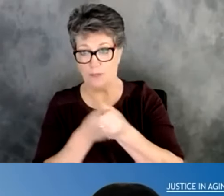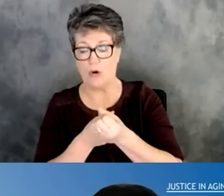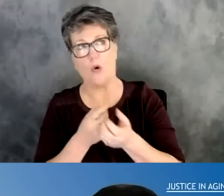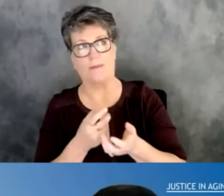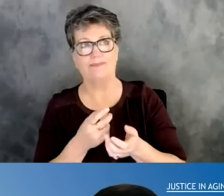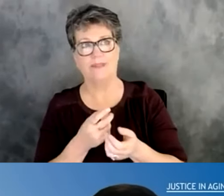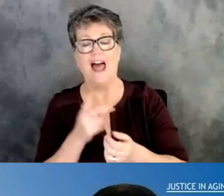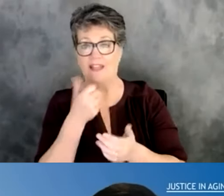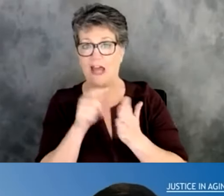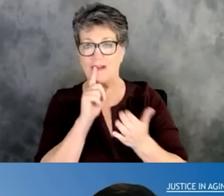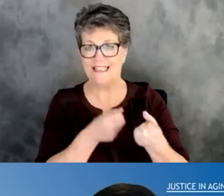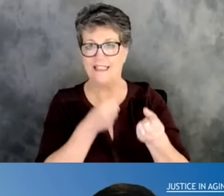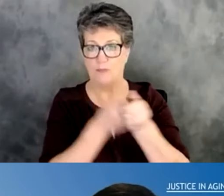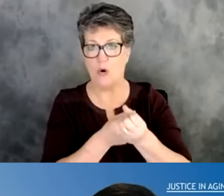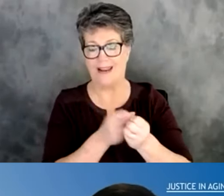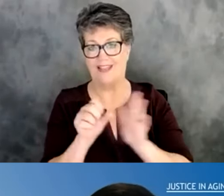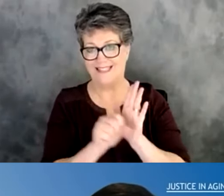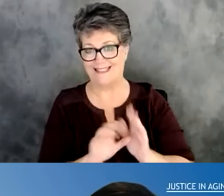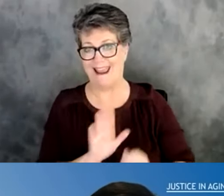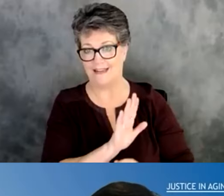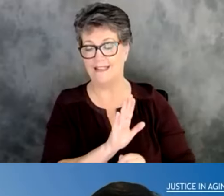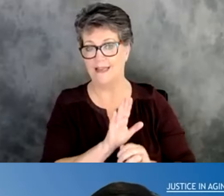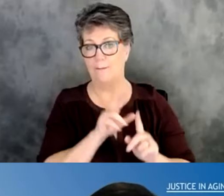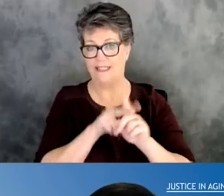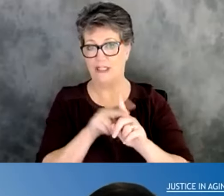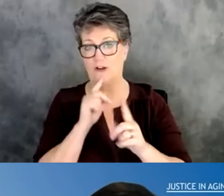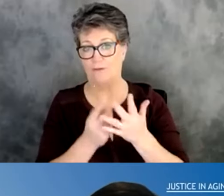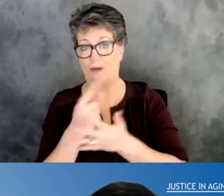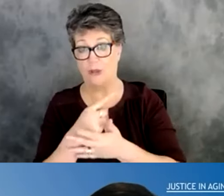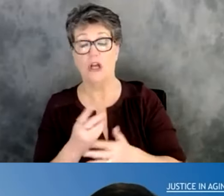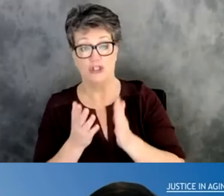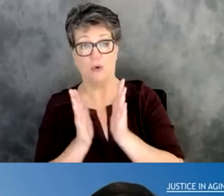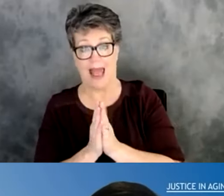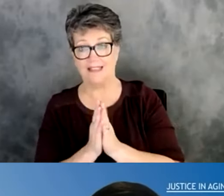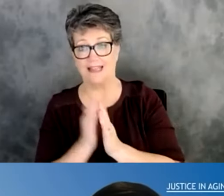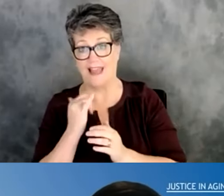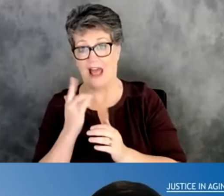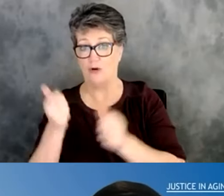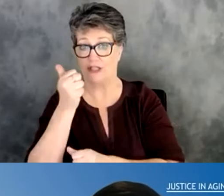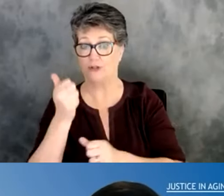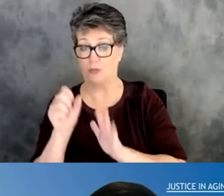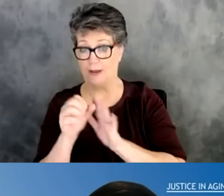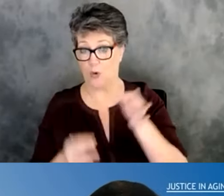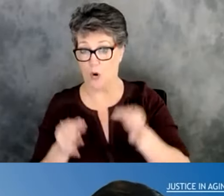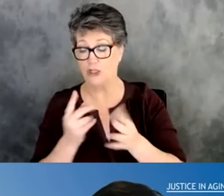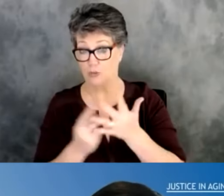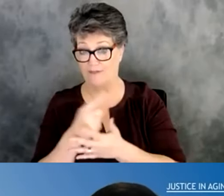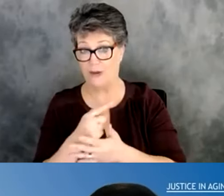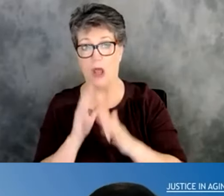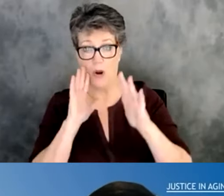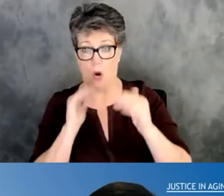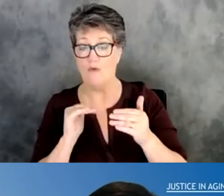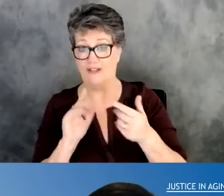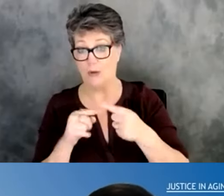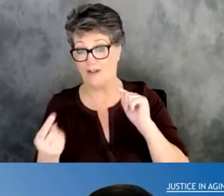supporting the state's petition for review. So we're asking the California Supreme Court to review it and hopefully reverse